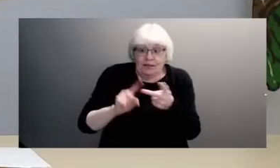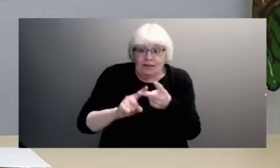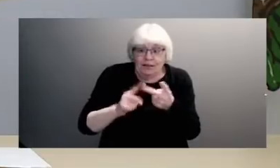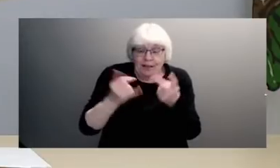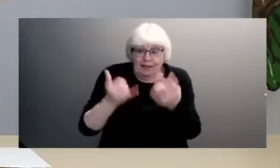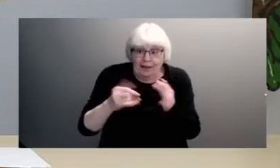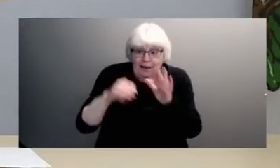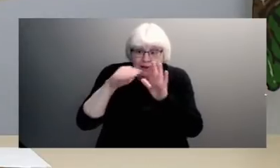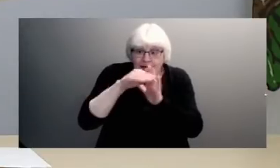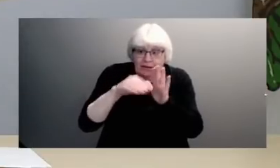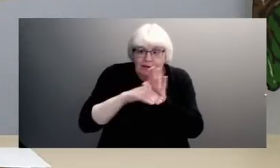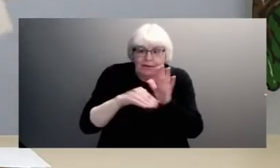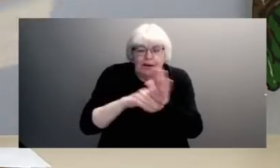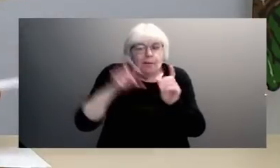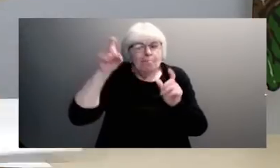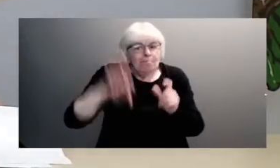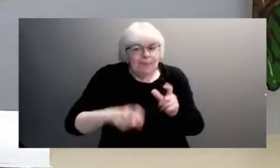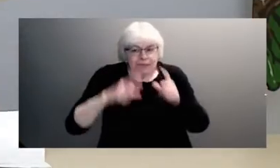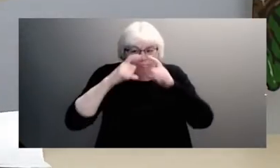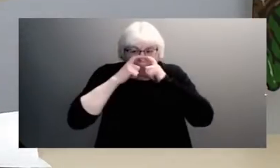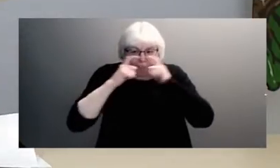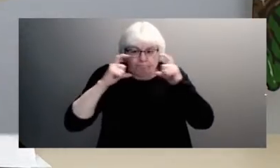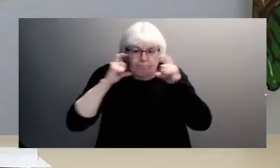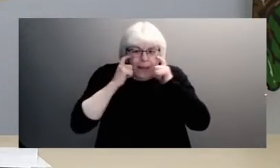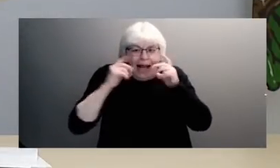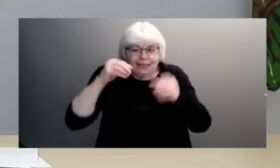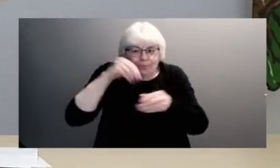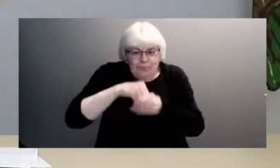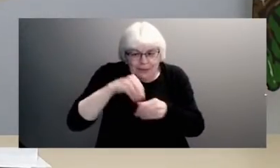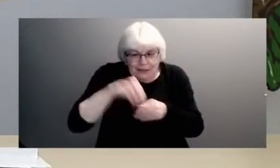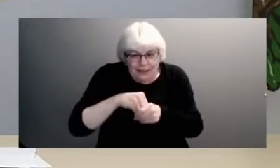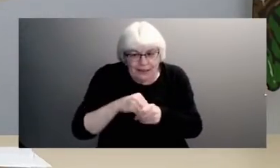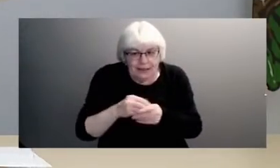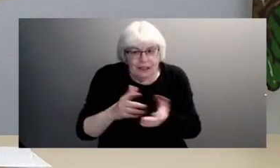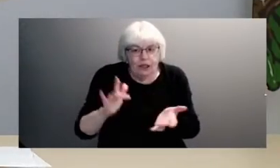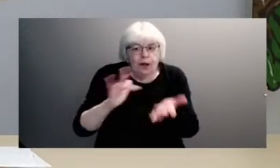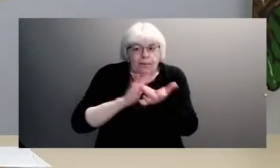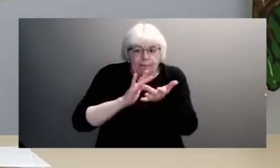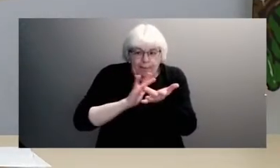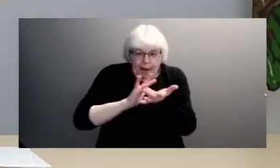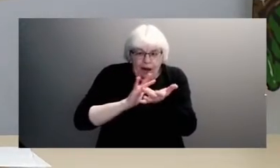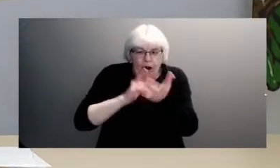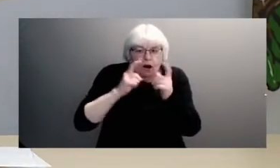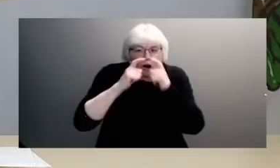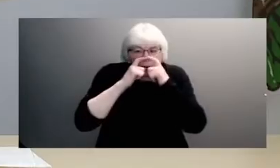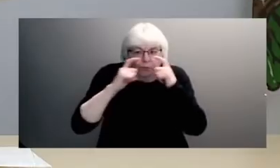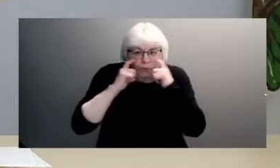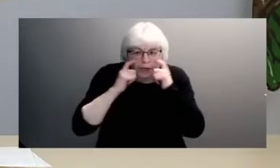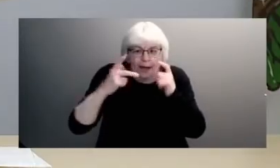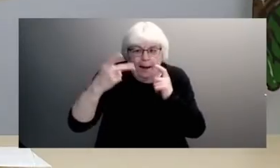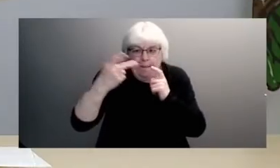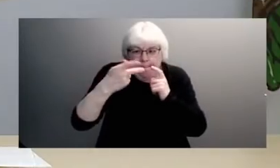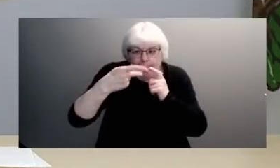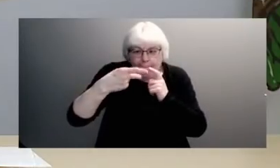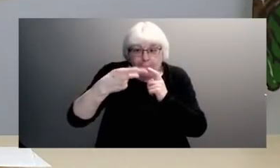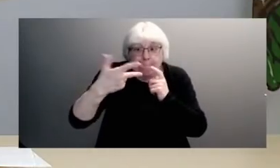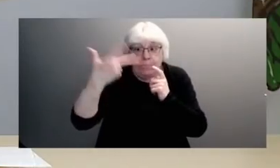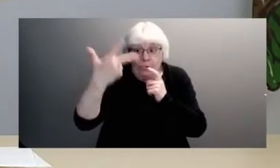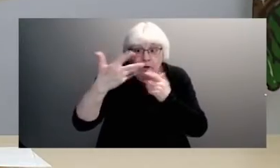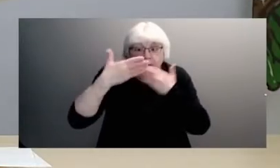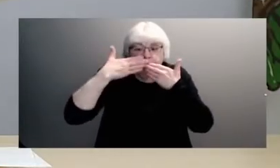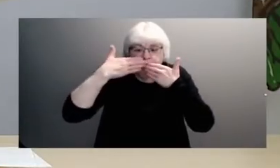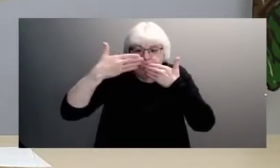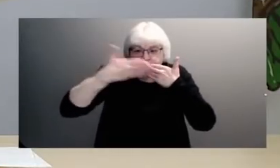mask and wear it properly, making sure it fits well and covers your nose and mouth. We should wear our properly fitting mask as much